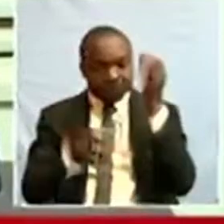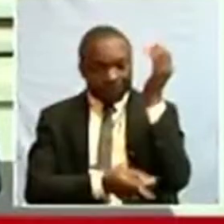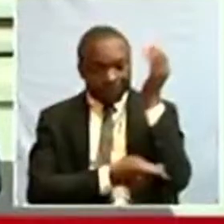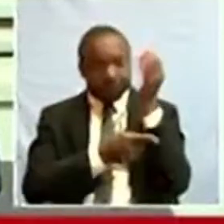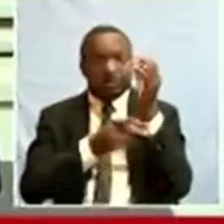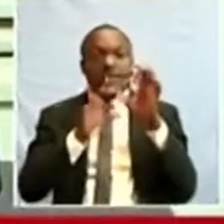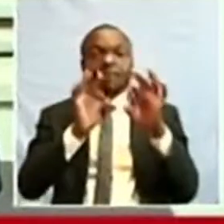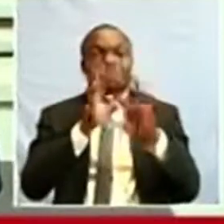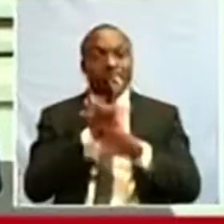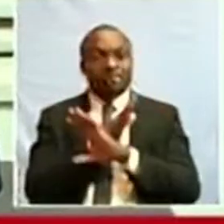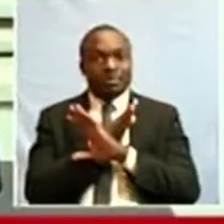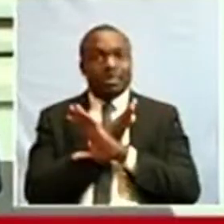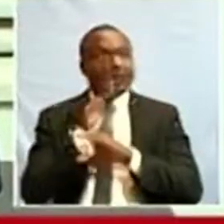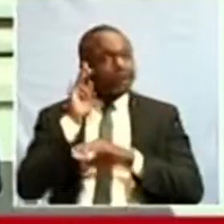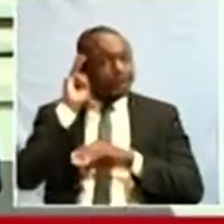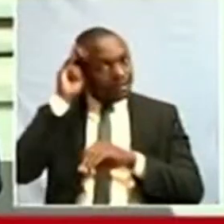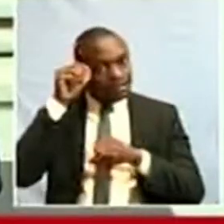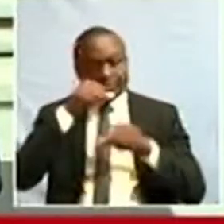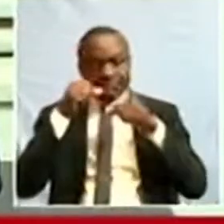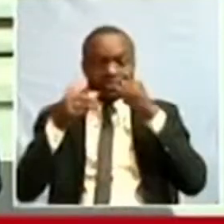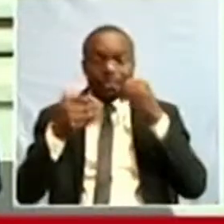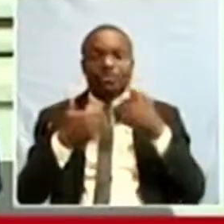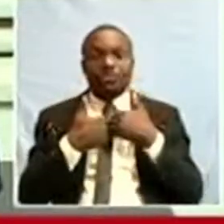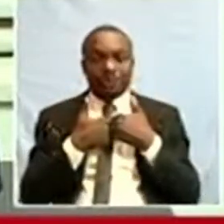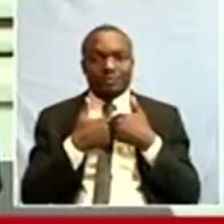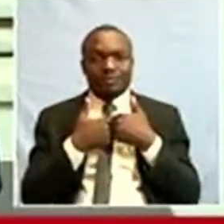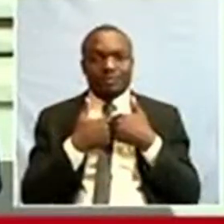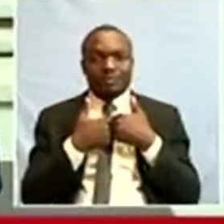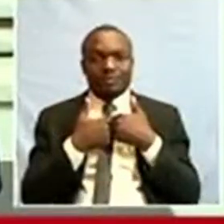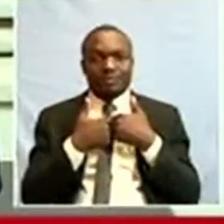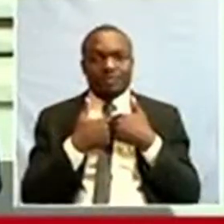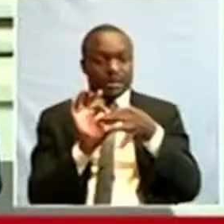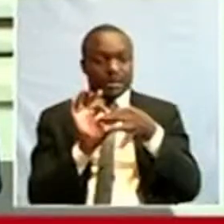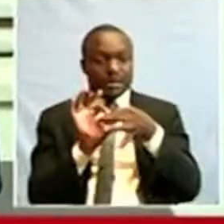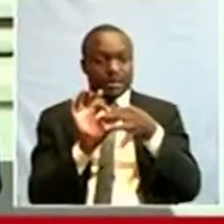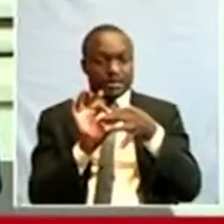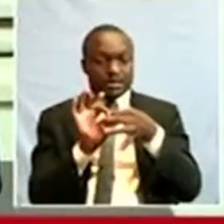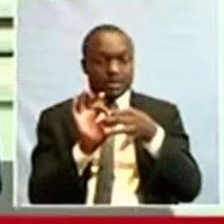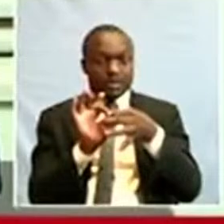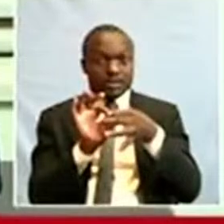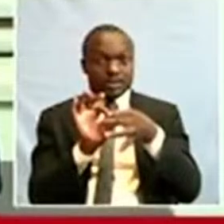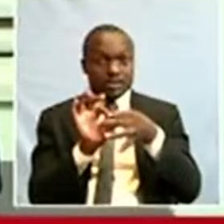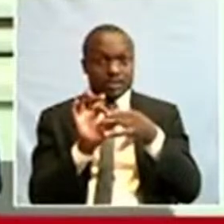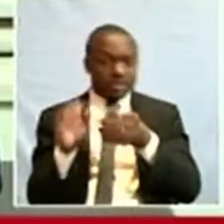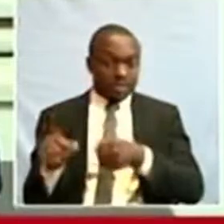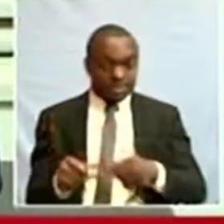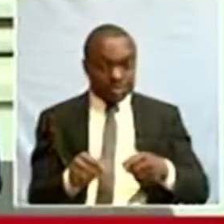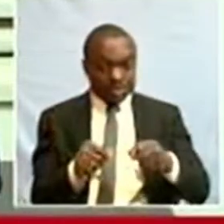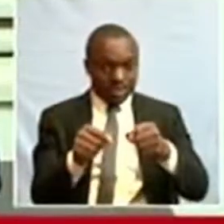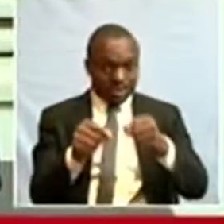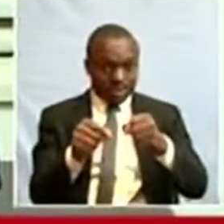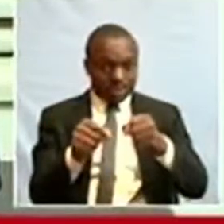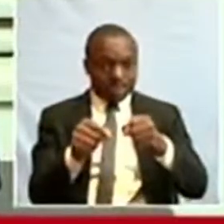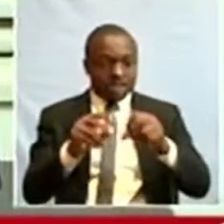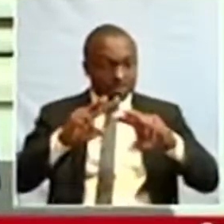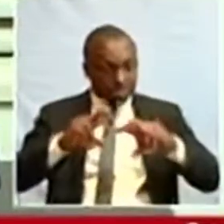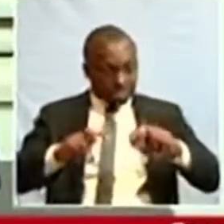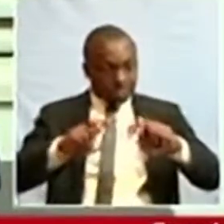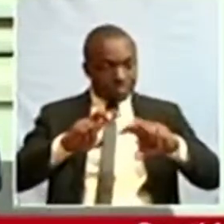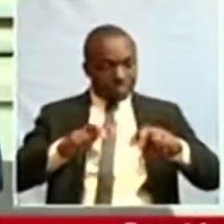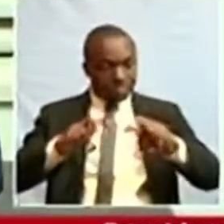have a live integration that facilitates automated checks